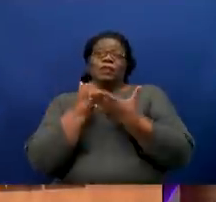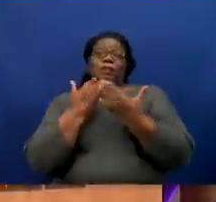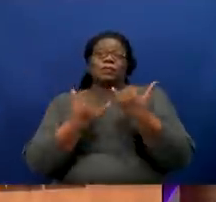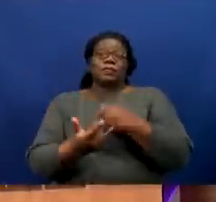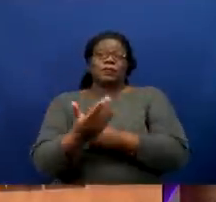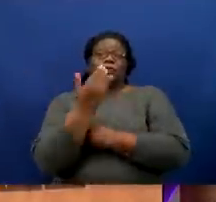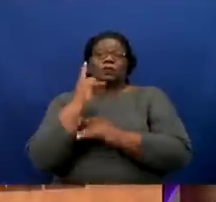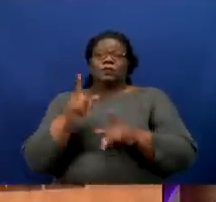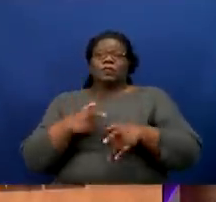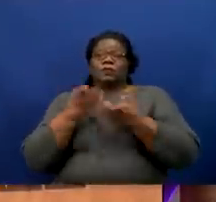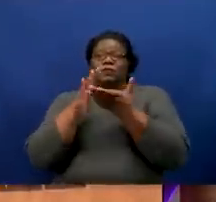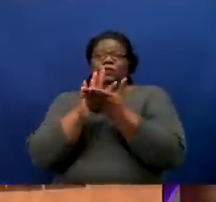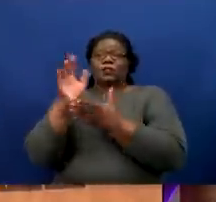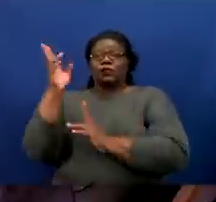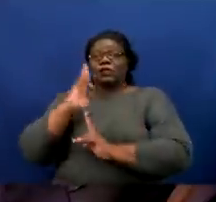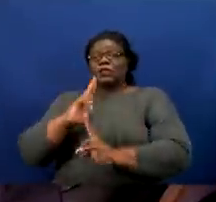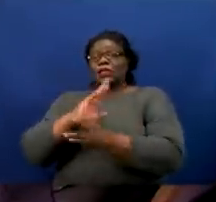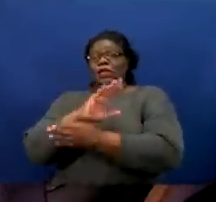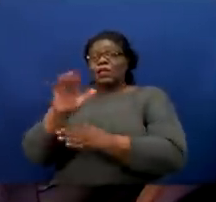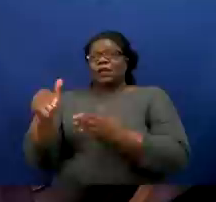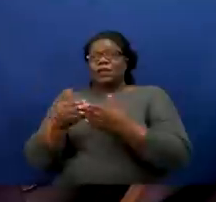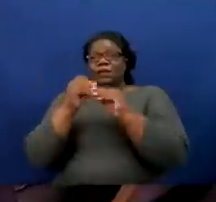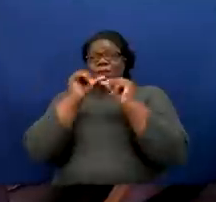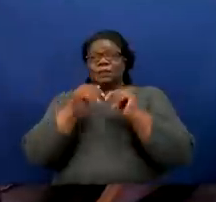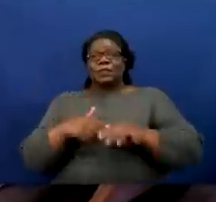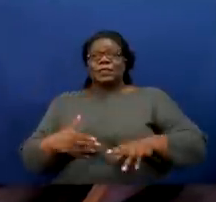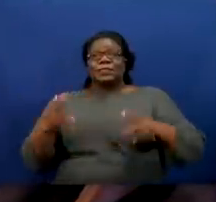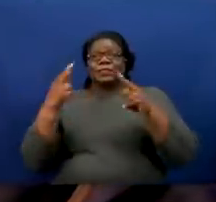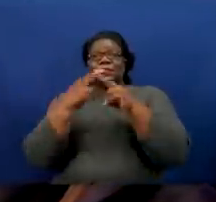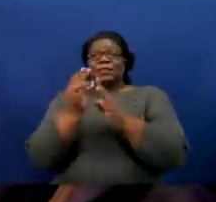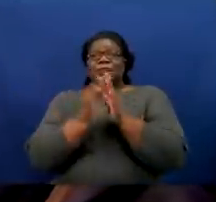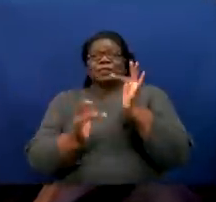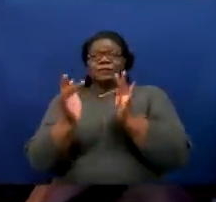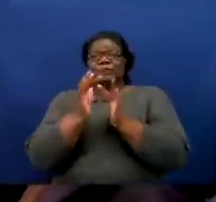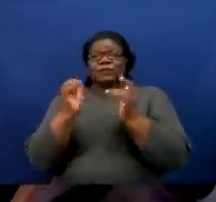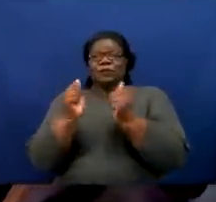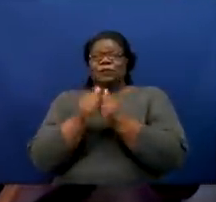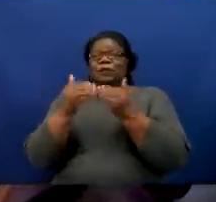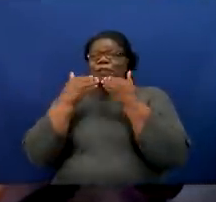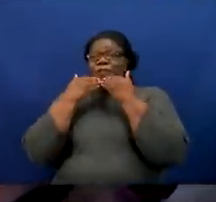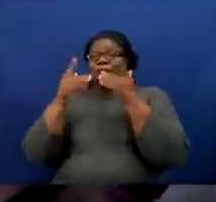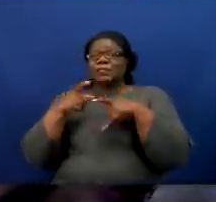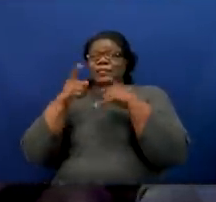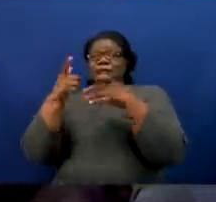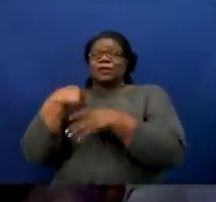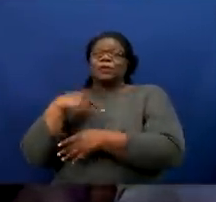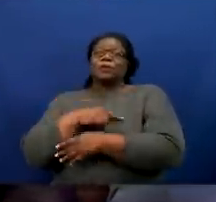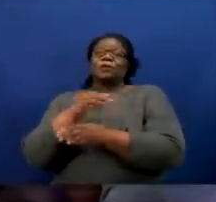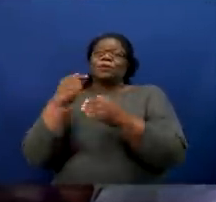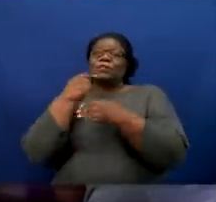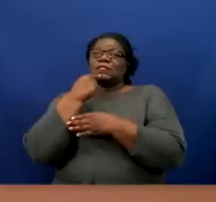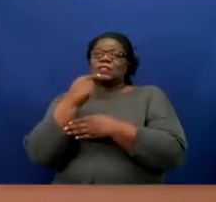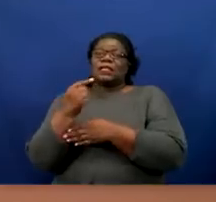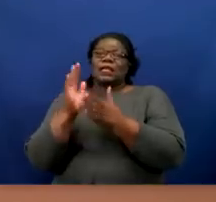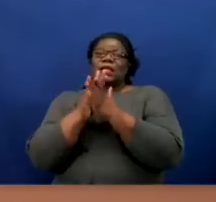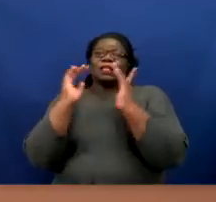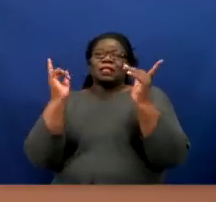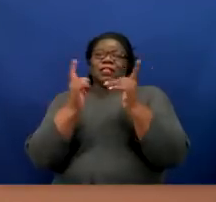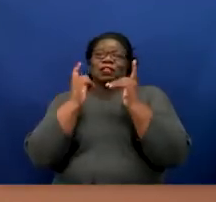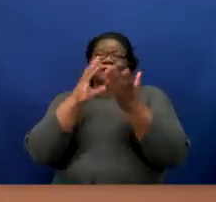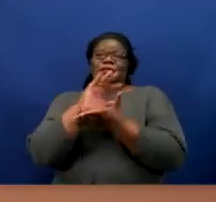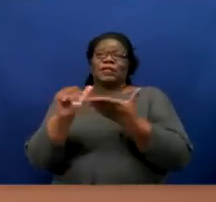you honor. And we do it all in the blessed name of Jesus. With thanksgiving, we say hallelujah and we say amen.